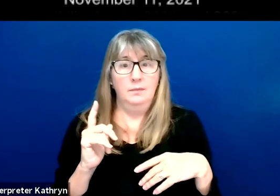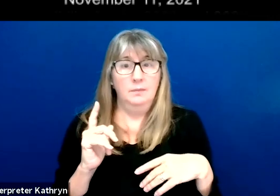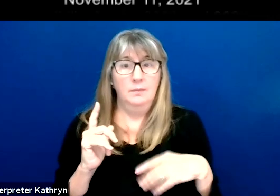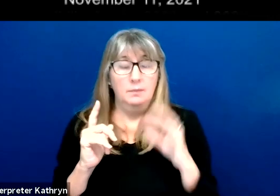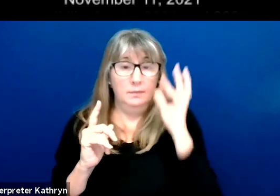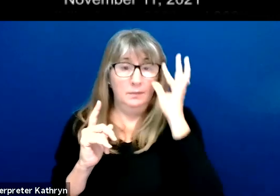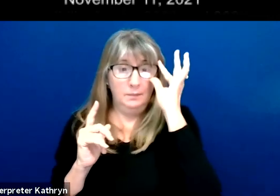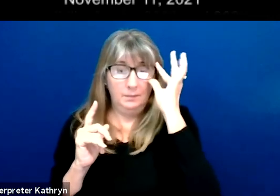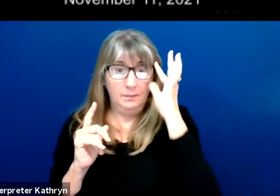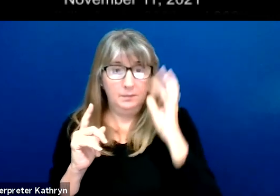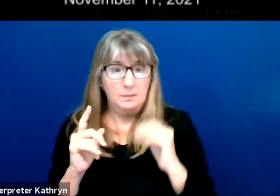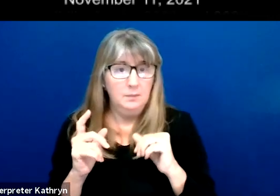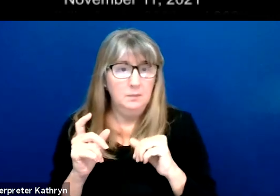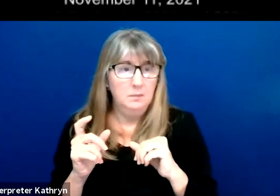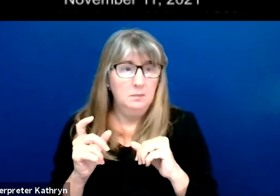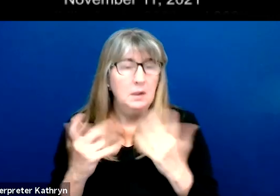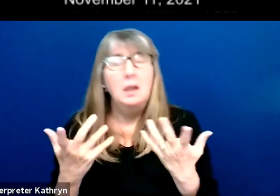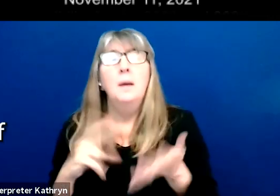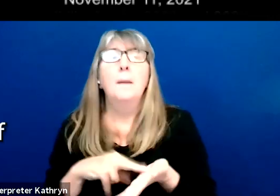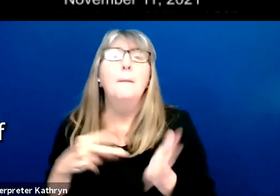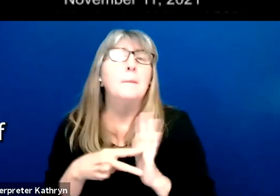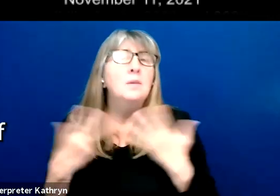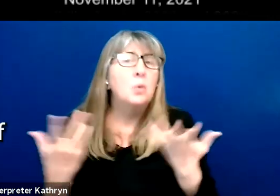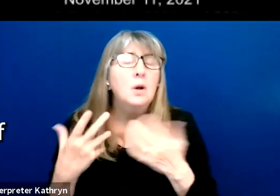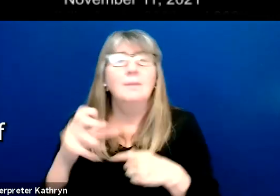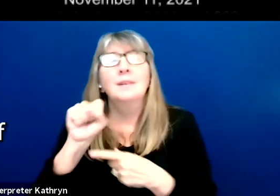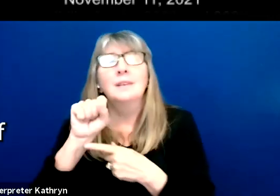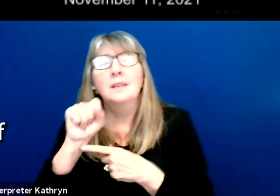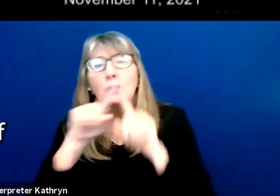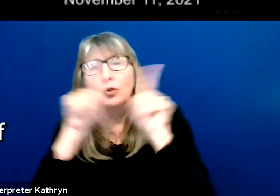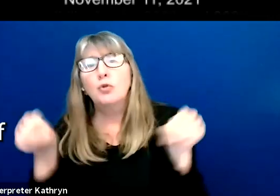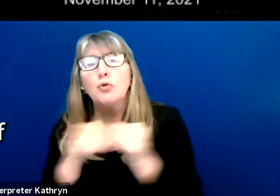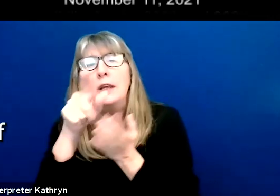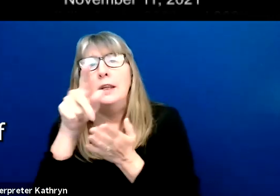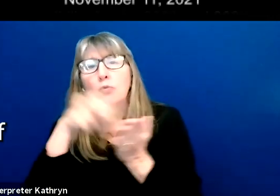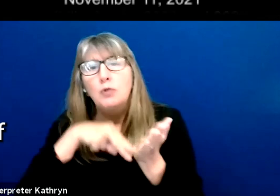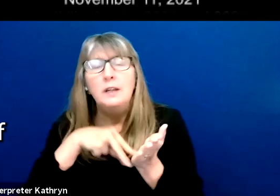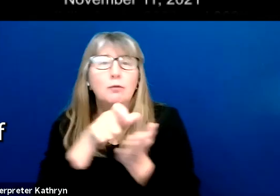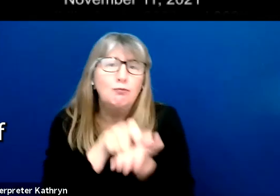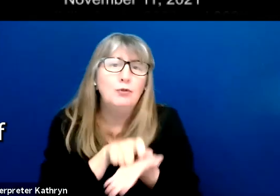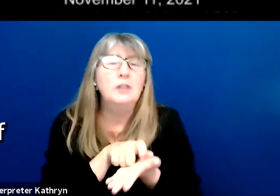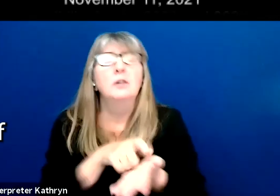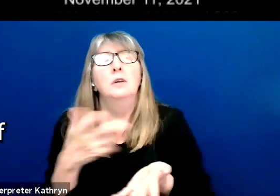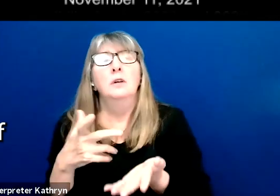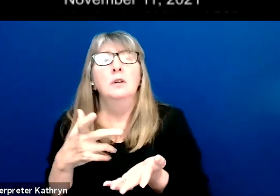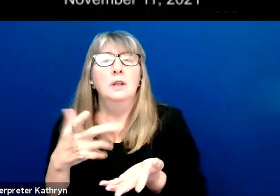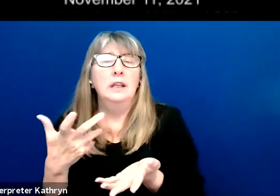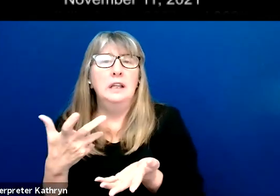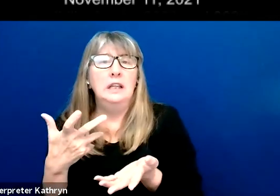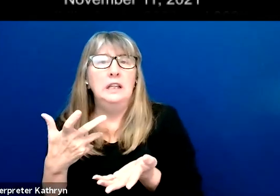explanation, but it's a piece of software that lets blind people interact with just a standard off-the-shelf